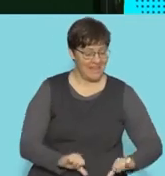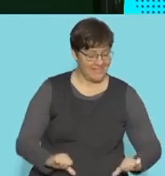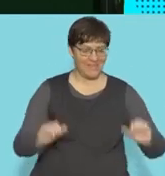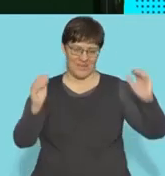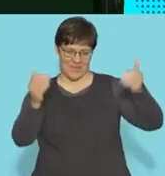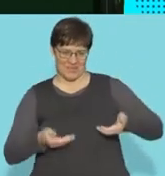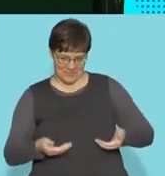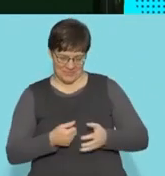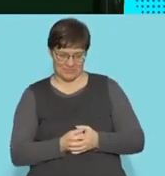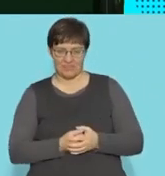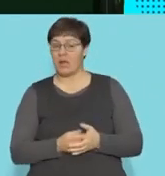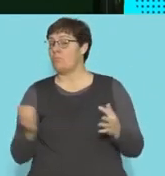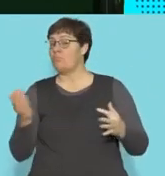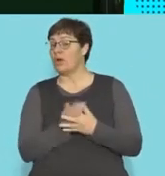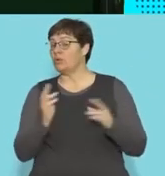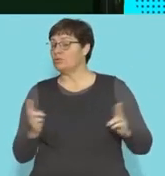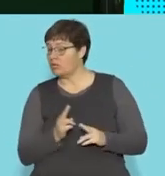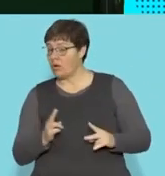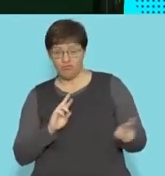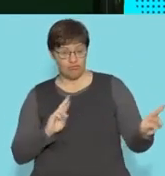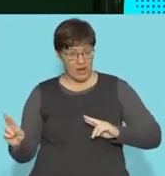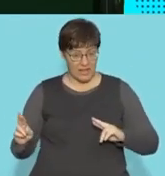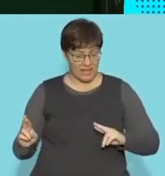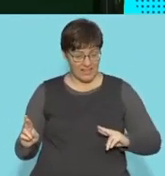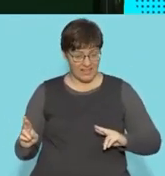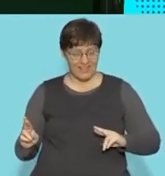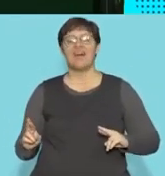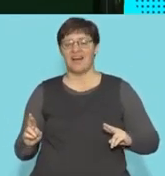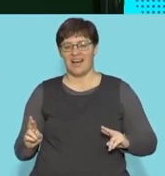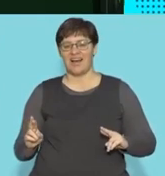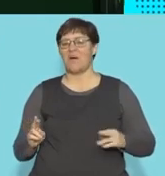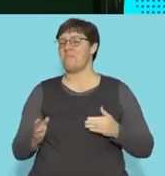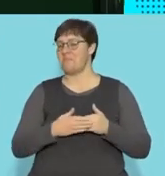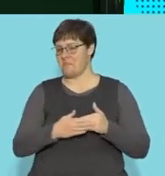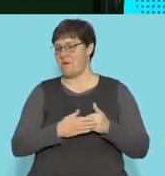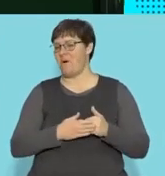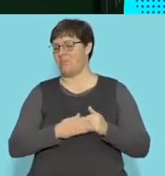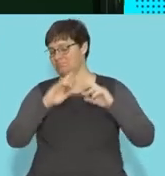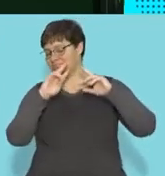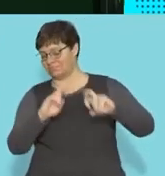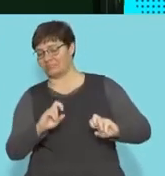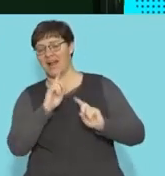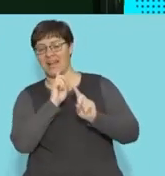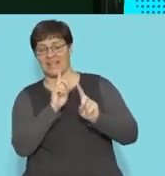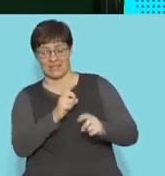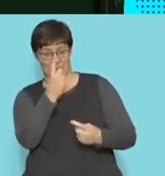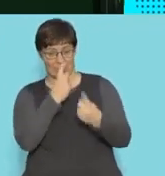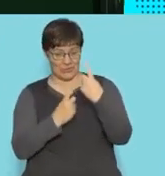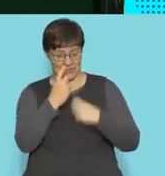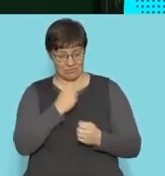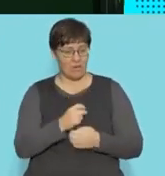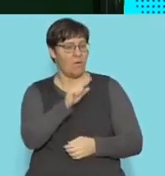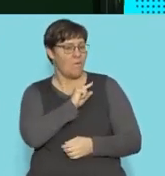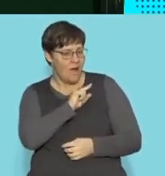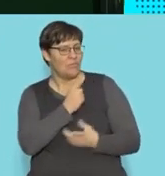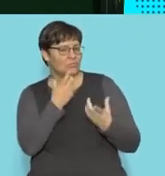Welcome back. You had a short break. I hope you're ready and strong now to tackle work further. Remember that we're